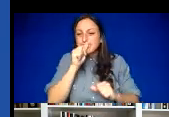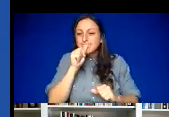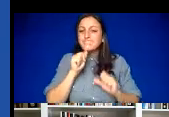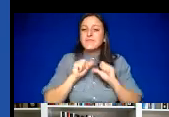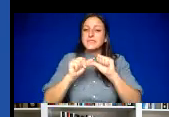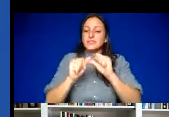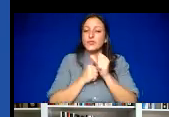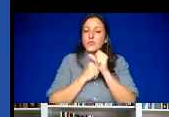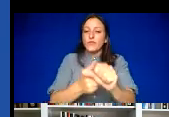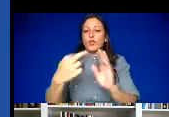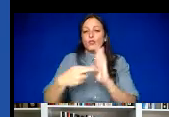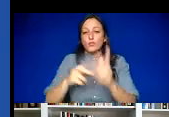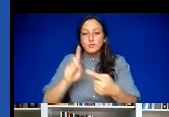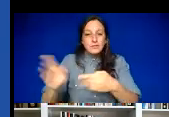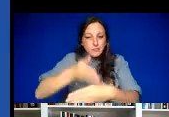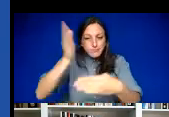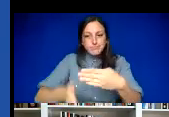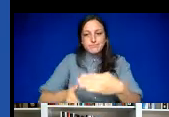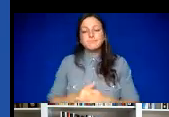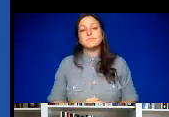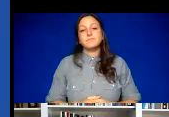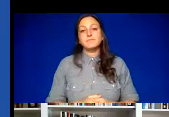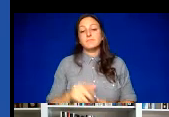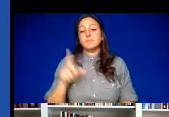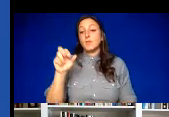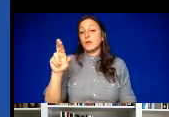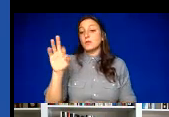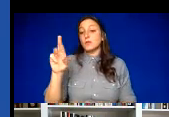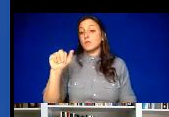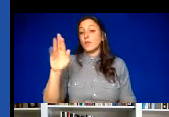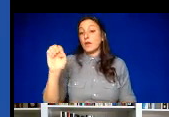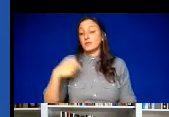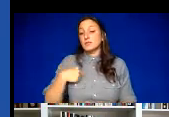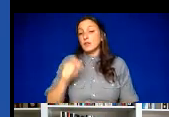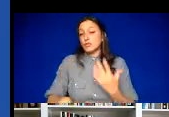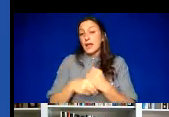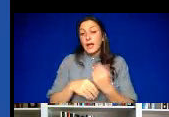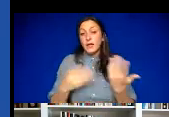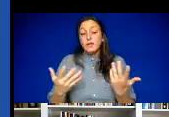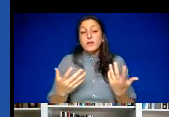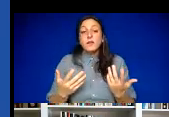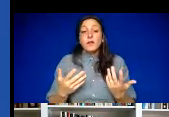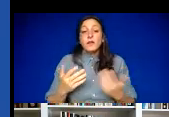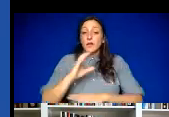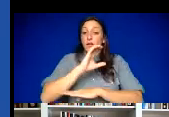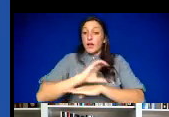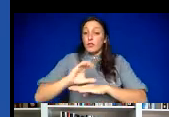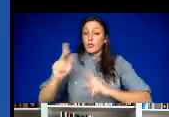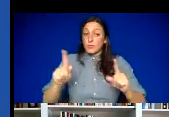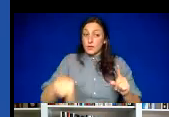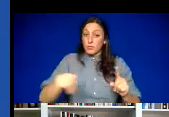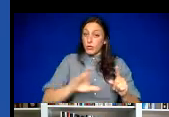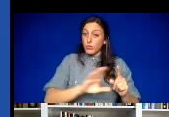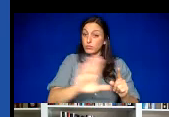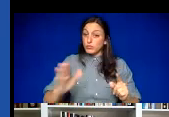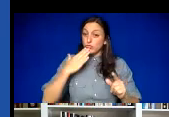end. I might add that if anything, the good behavior of Coloradans who are